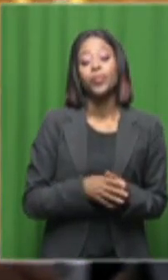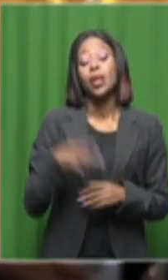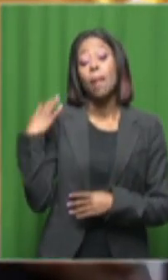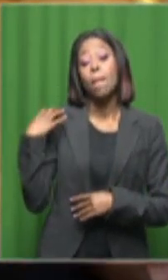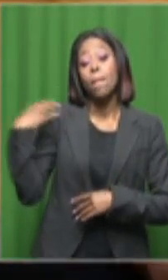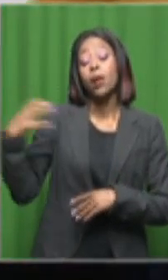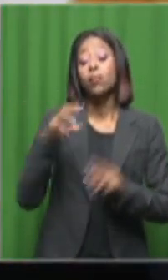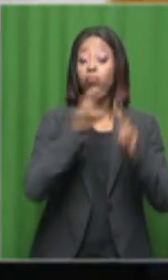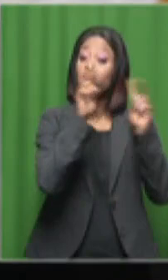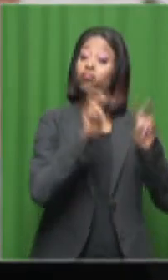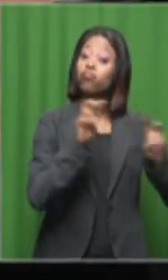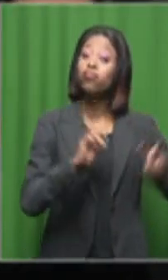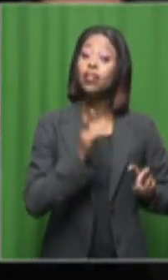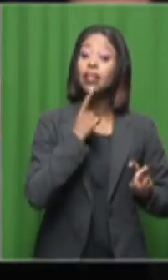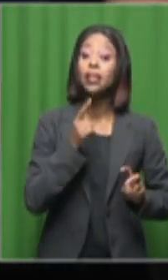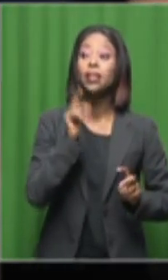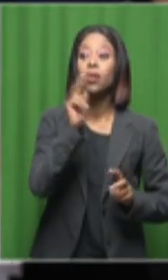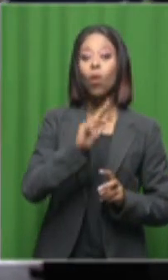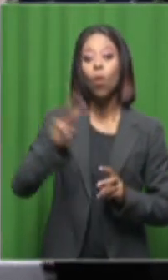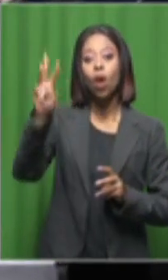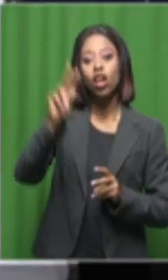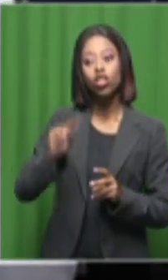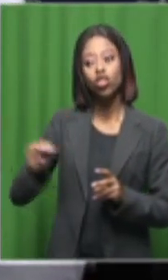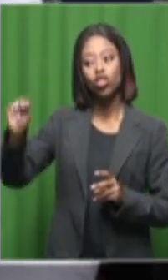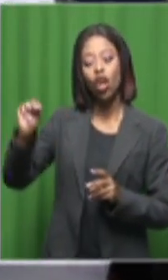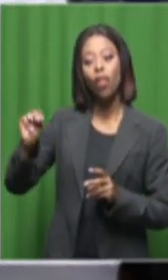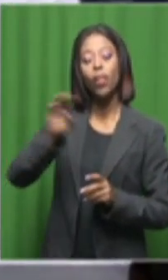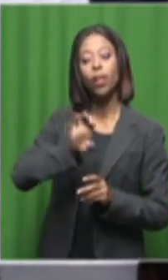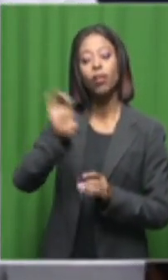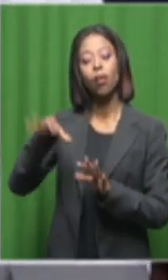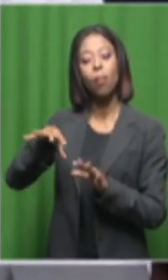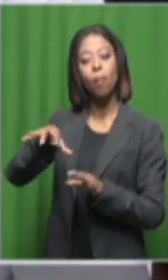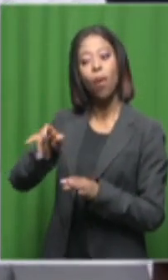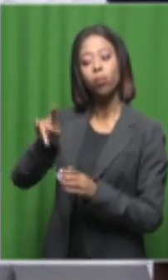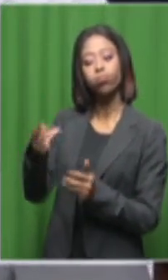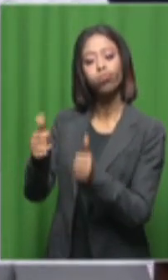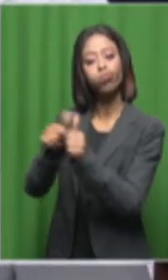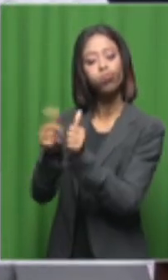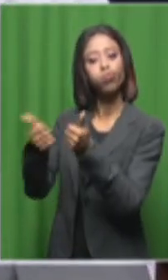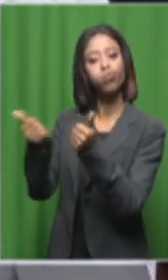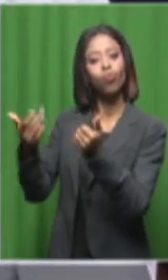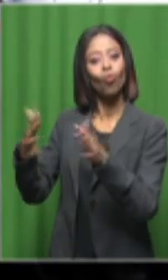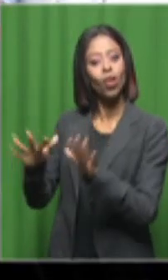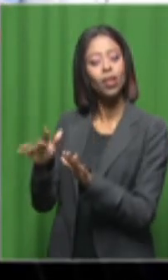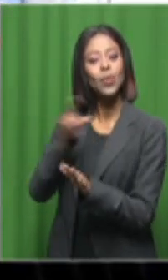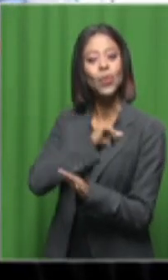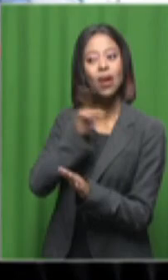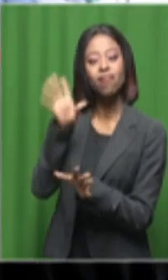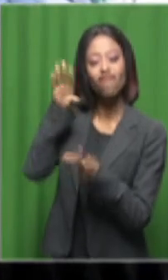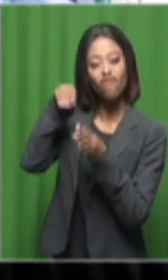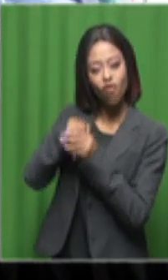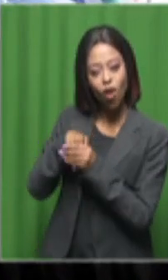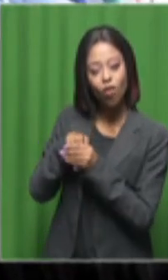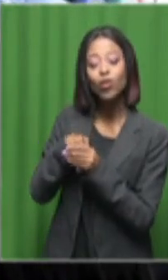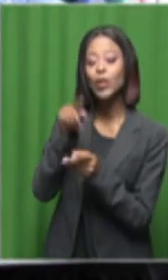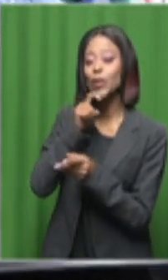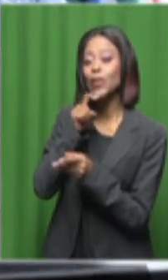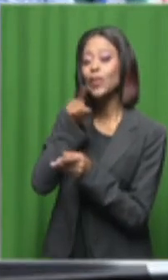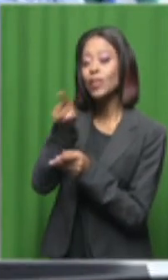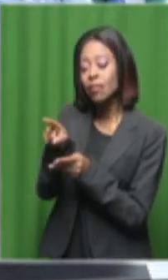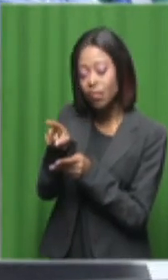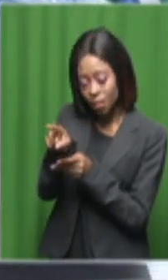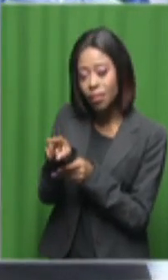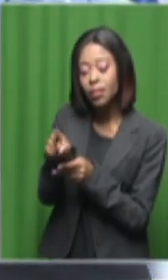minister indicated that the Western, Northern and Eastern Cape provinces were already collaborating to become significant players in the exploitation of